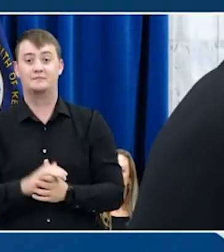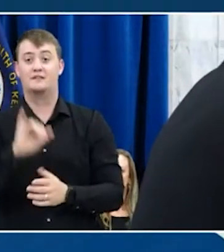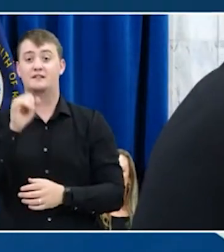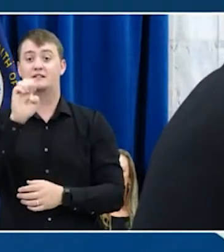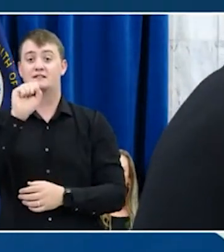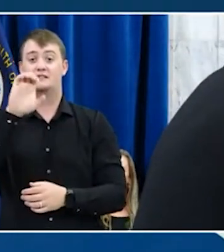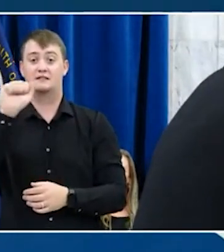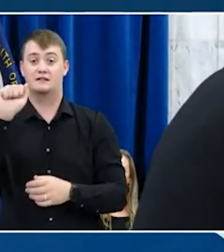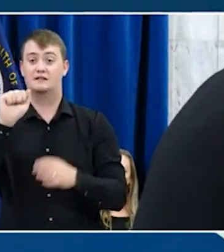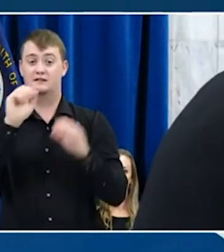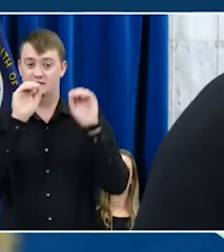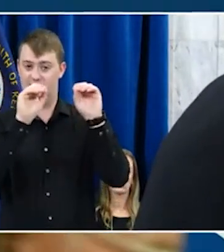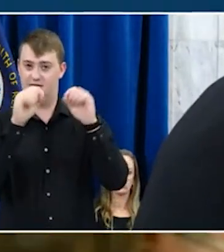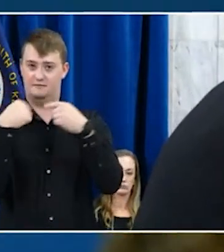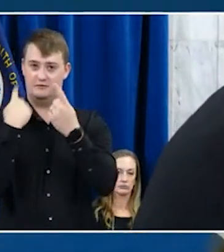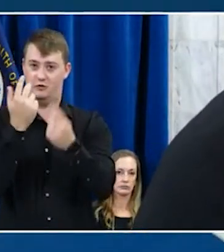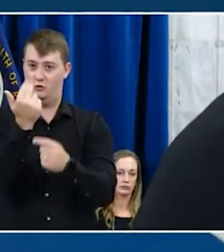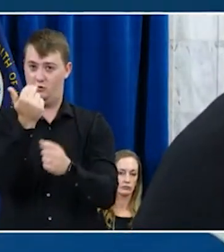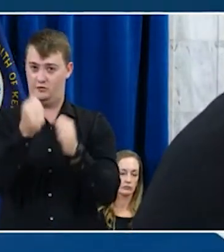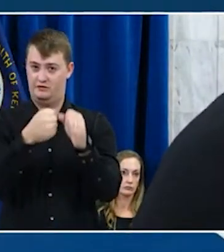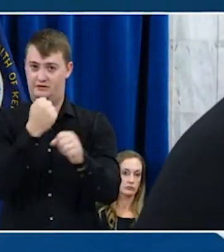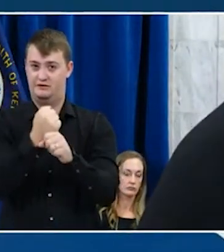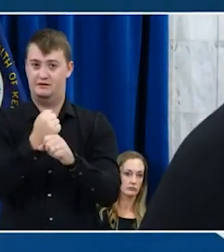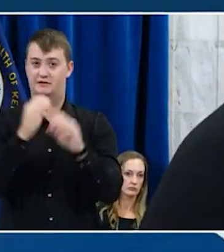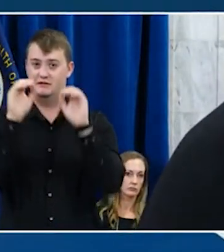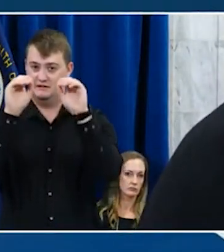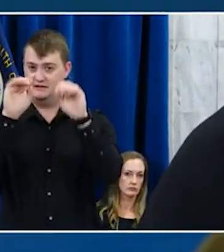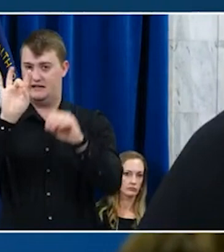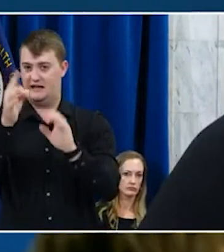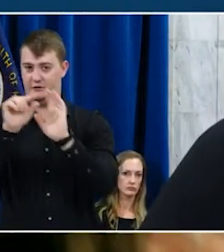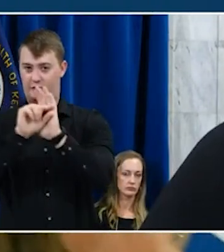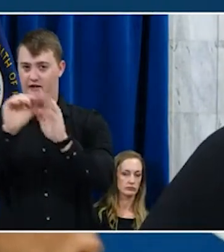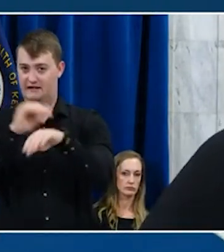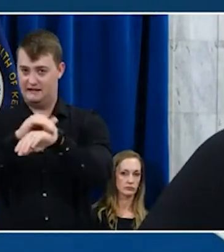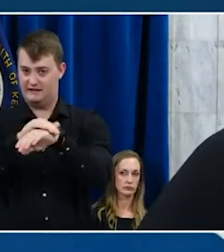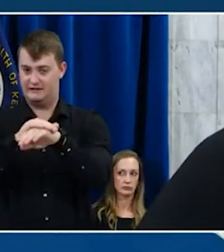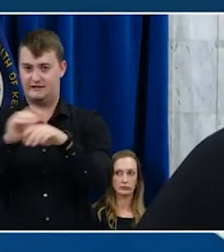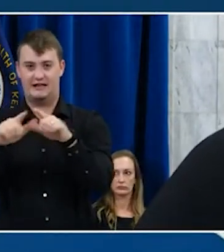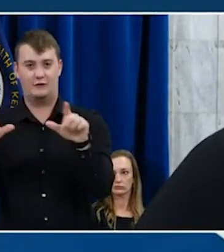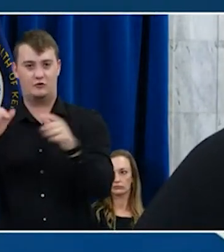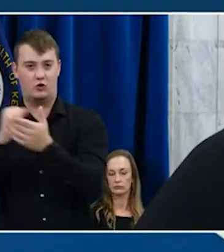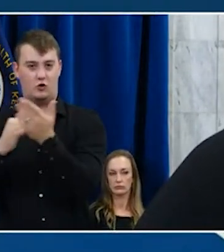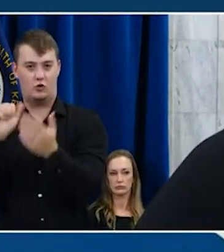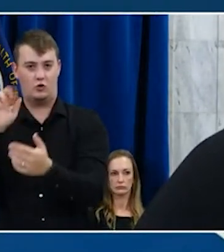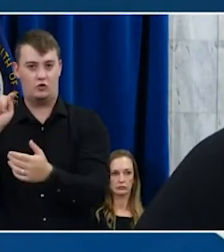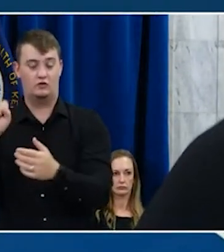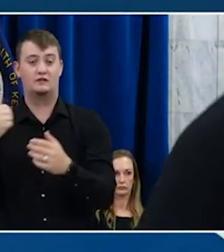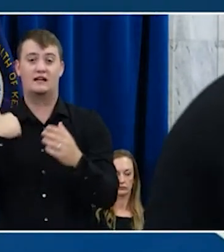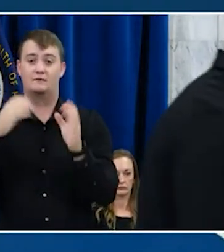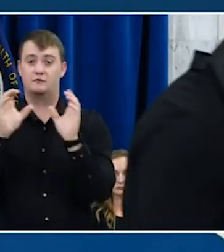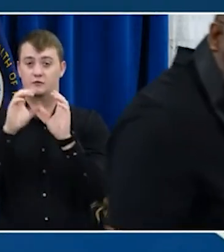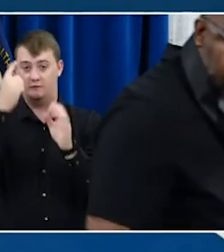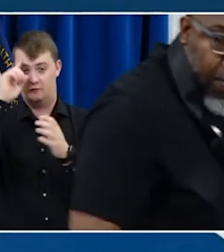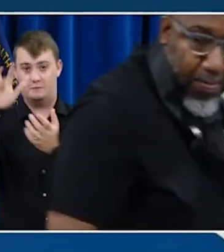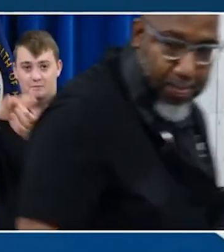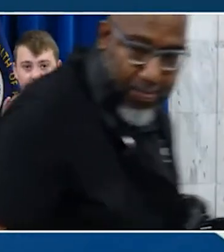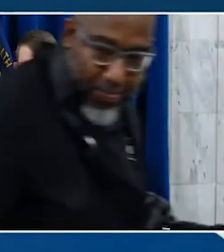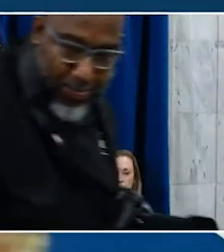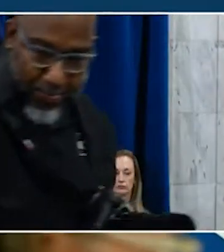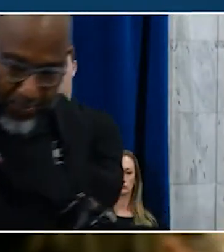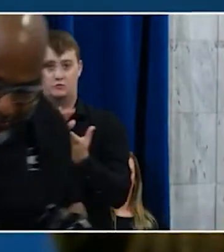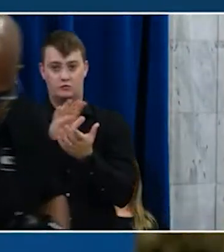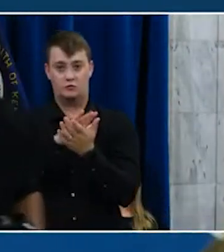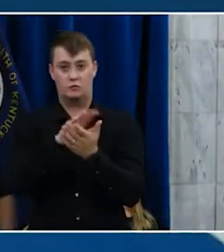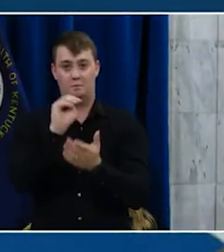Jessica has been teaching for 13 years and currently teaches 8th grade English and language arts. She also has certificates for school